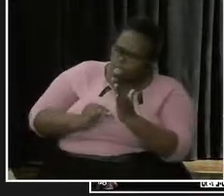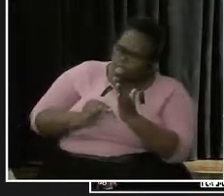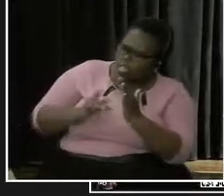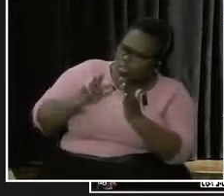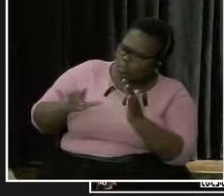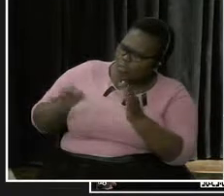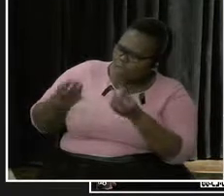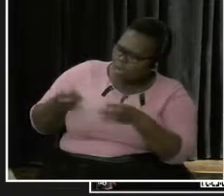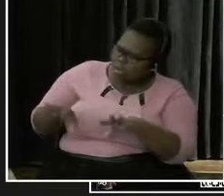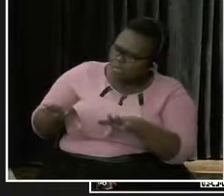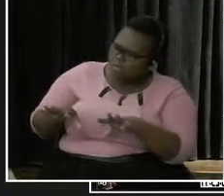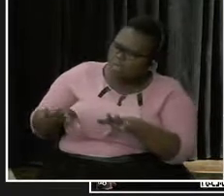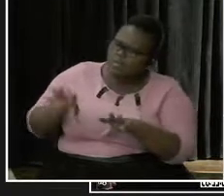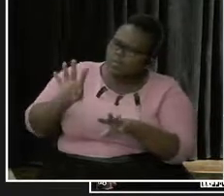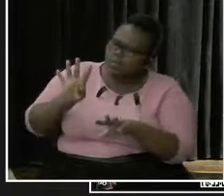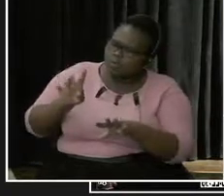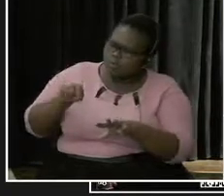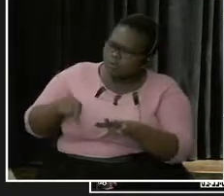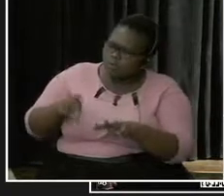54.02 in April to